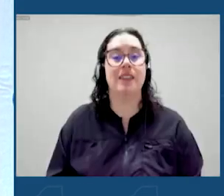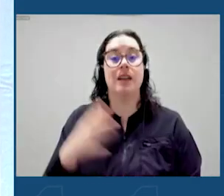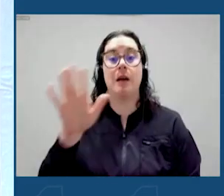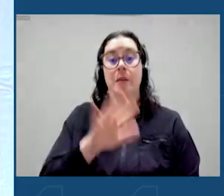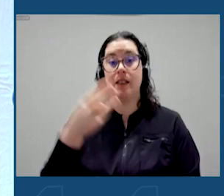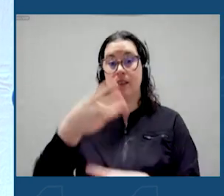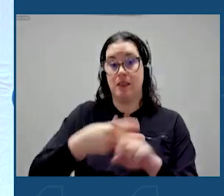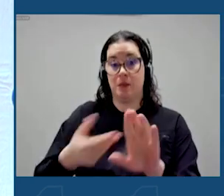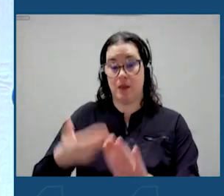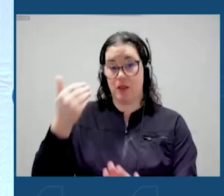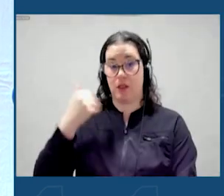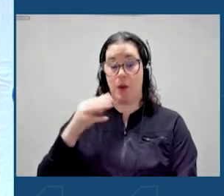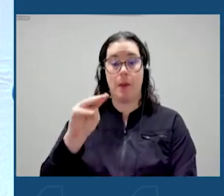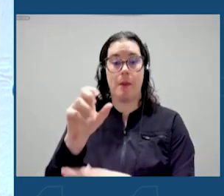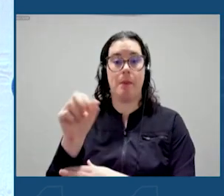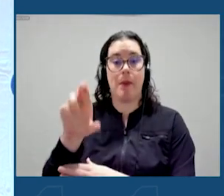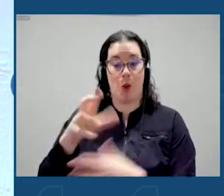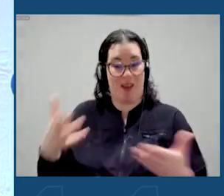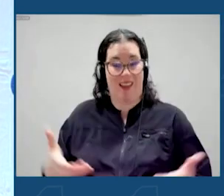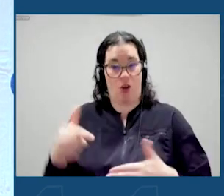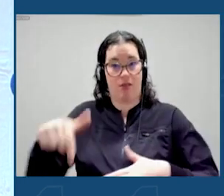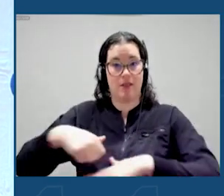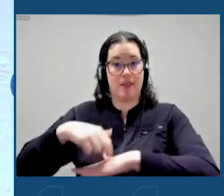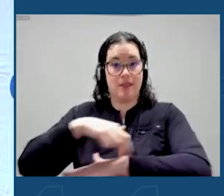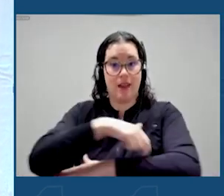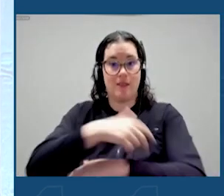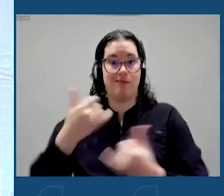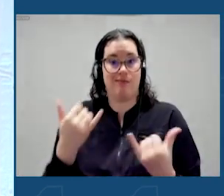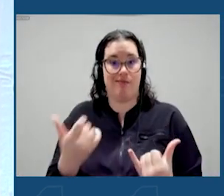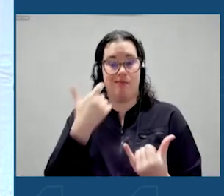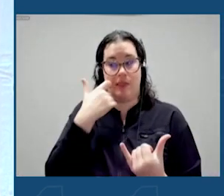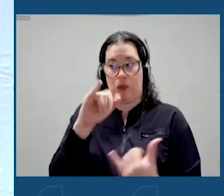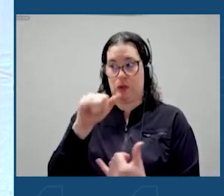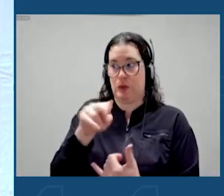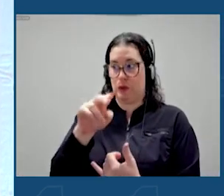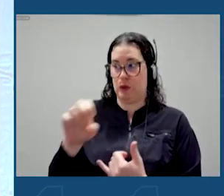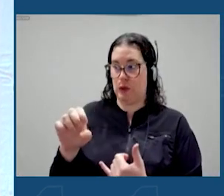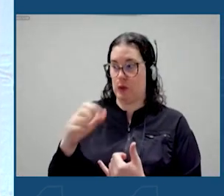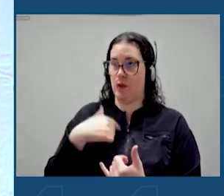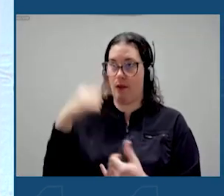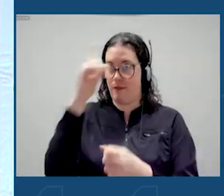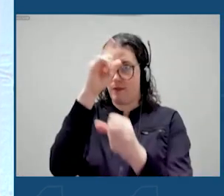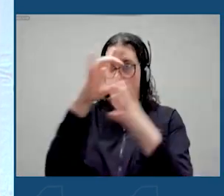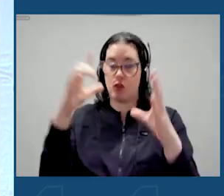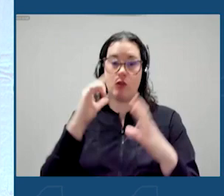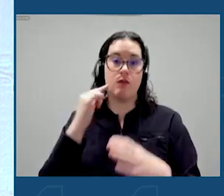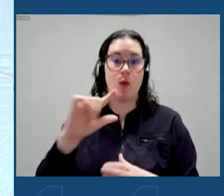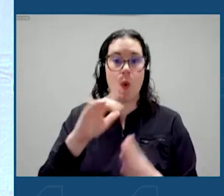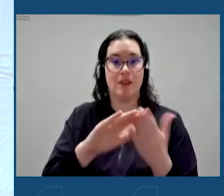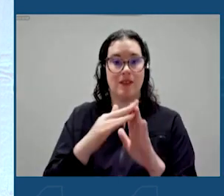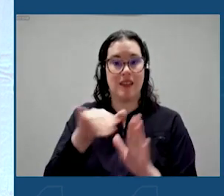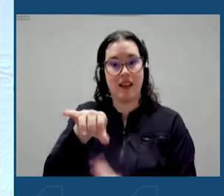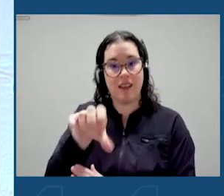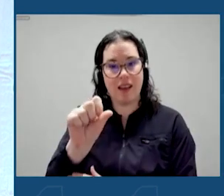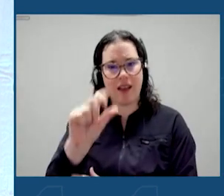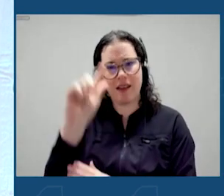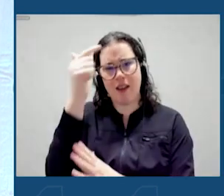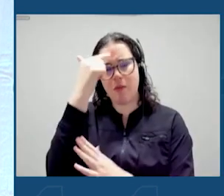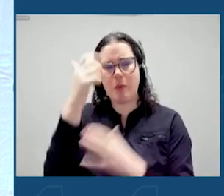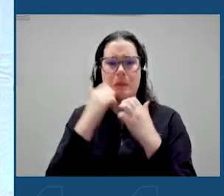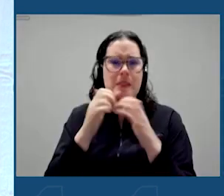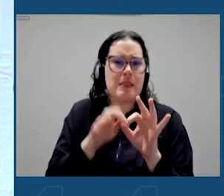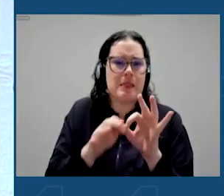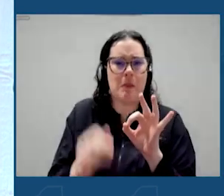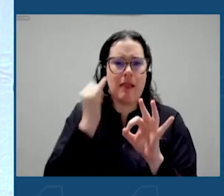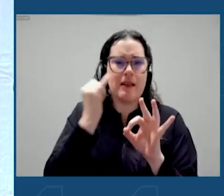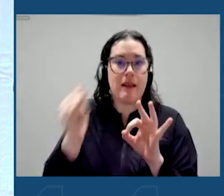on this stage this past June and talked about his vision for a city of yes. Government that embraced a simple premise, but an essential one, that growth is